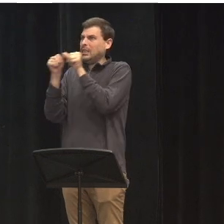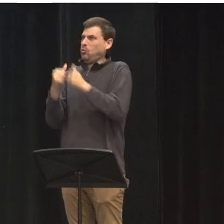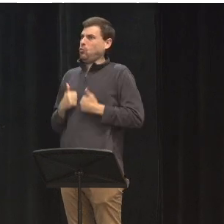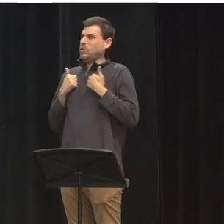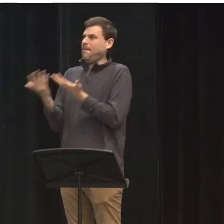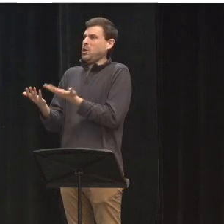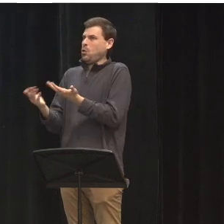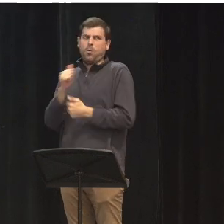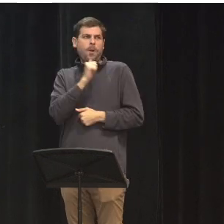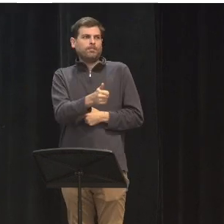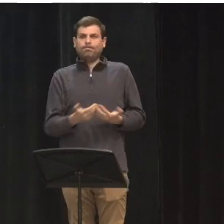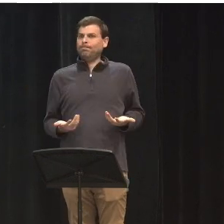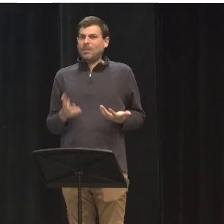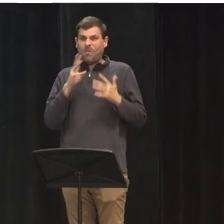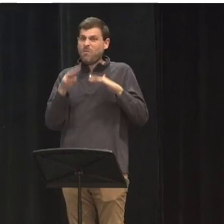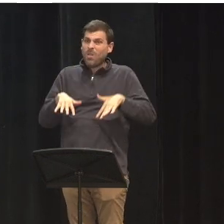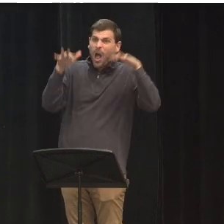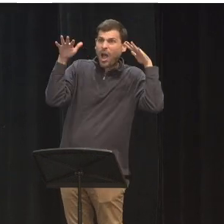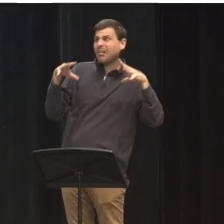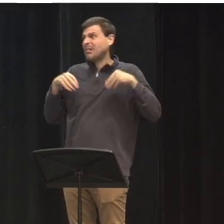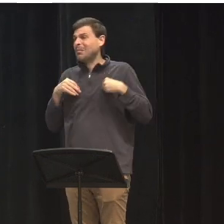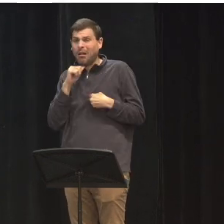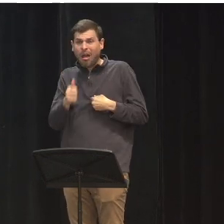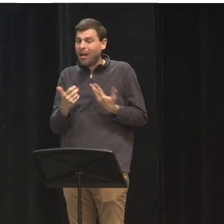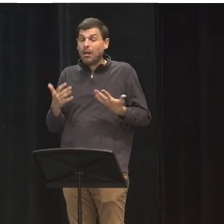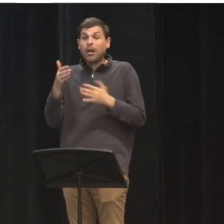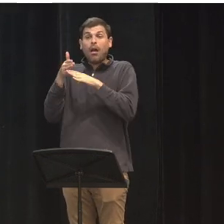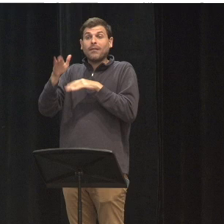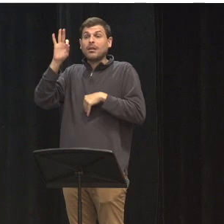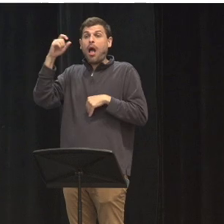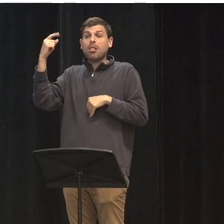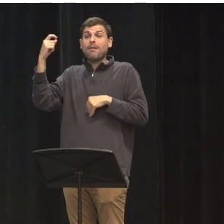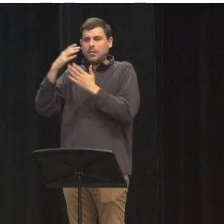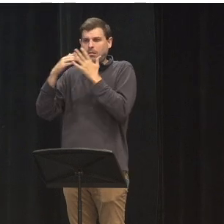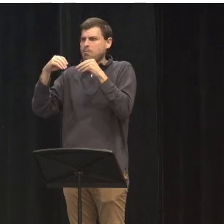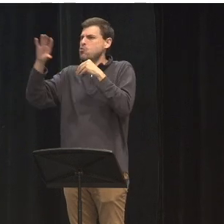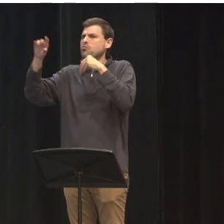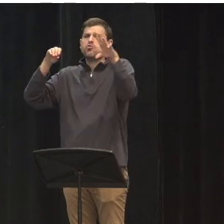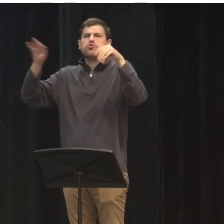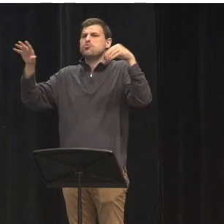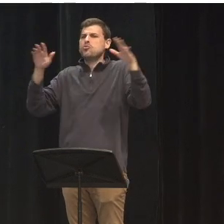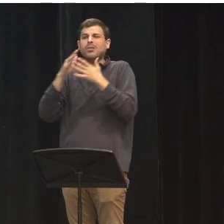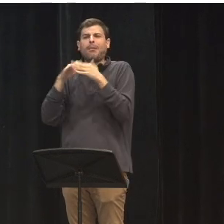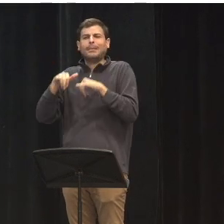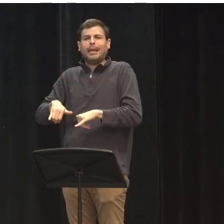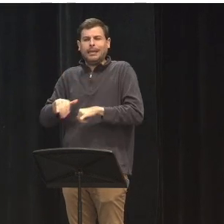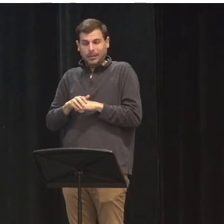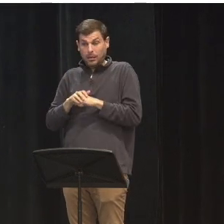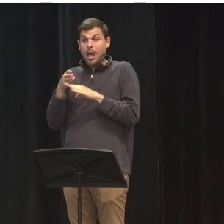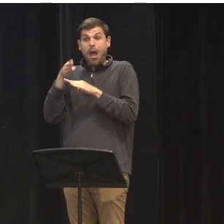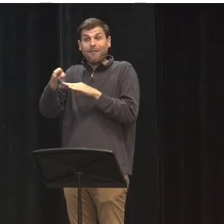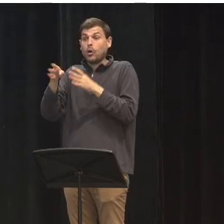anymore. And a lot of people moved, some of us stayed, and we revived this neighborhood. And there was no consideration of